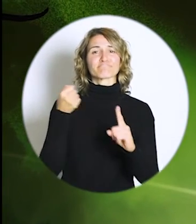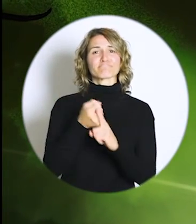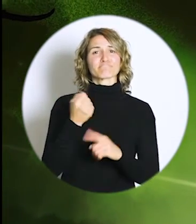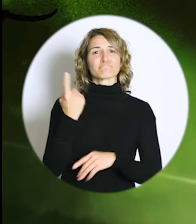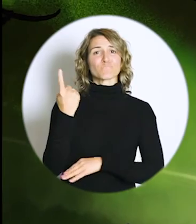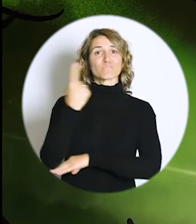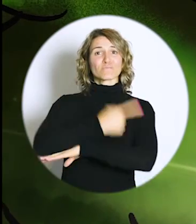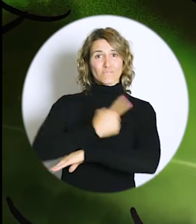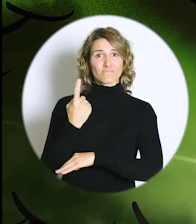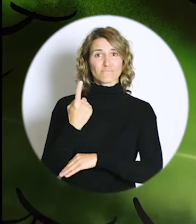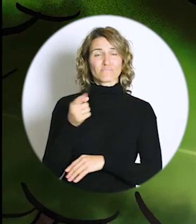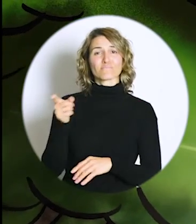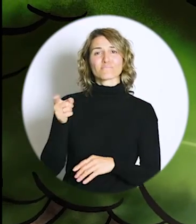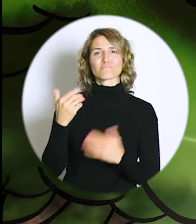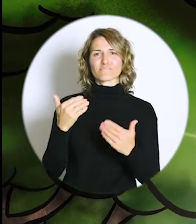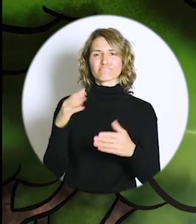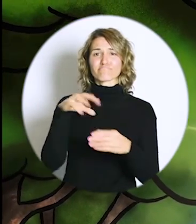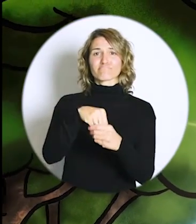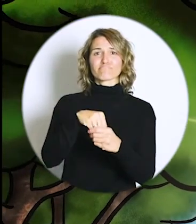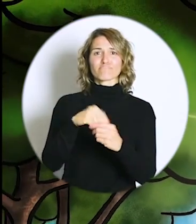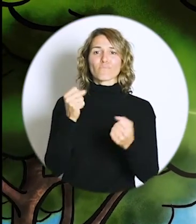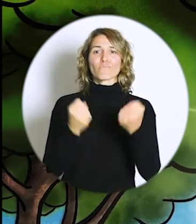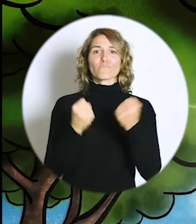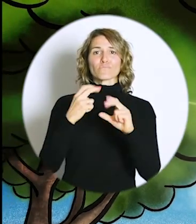One day, he was in a terrible truck accident.